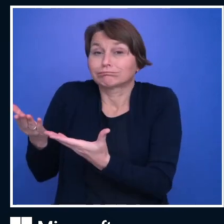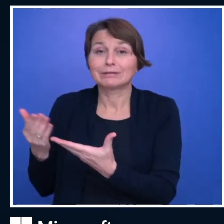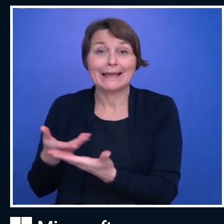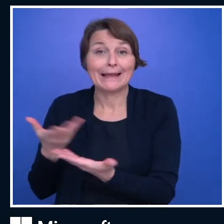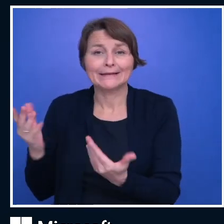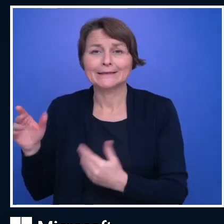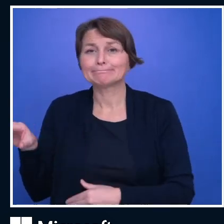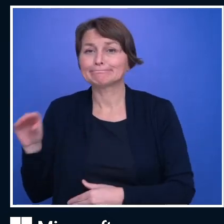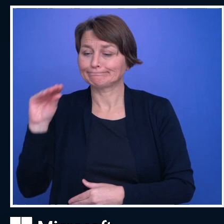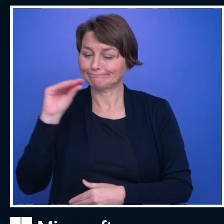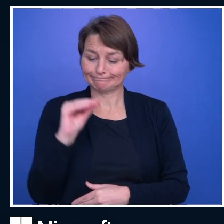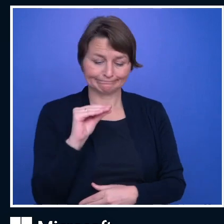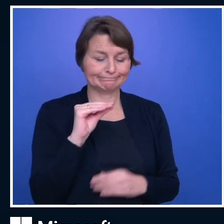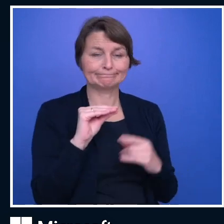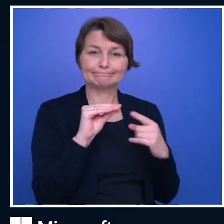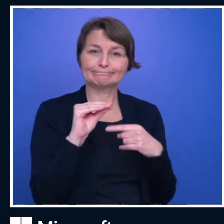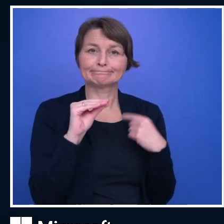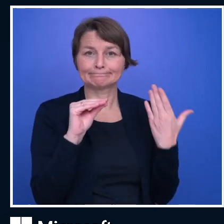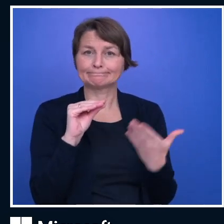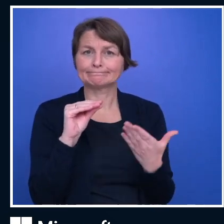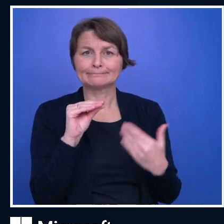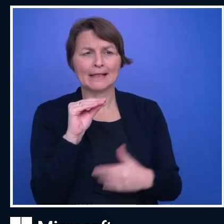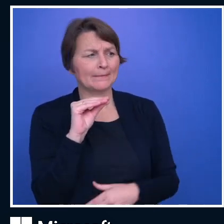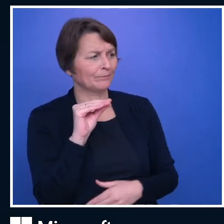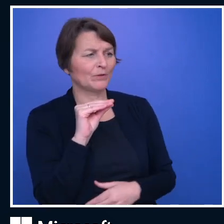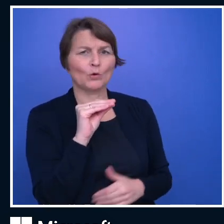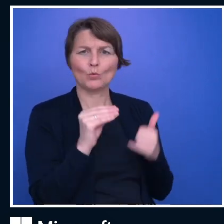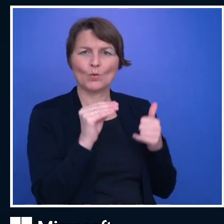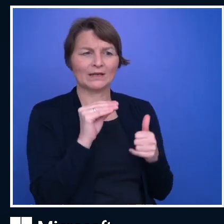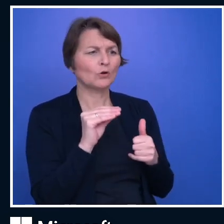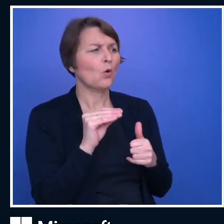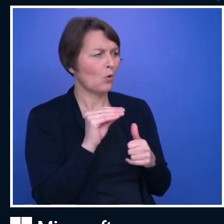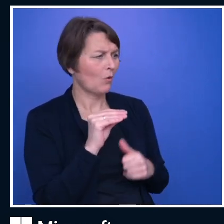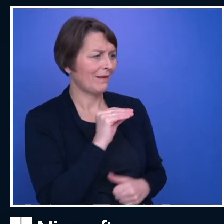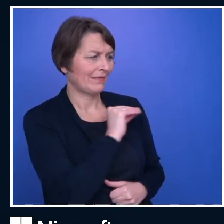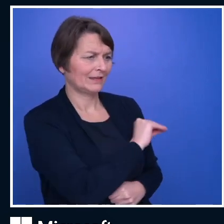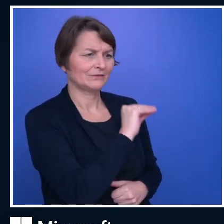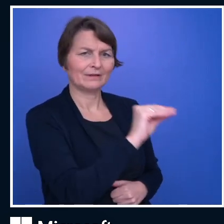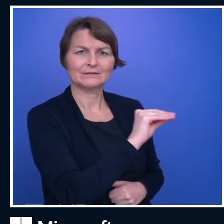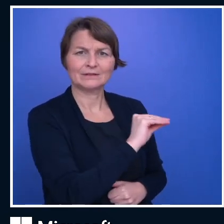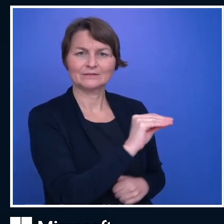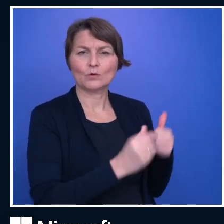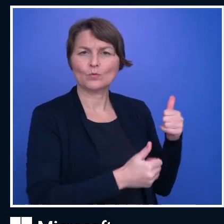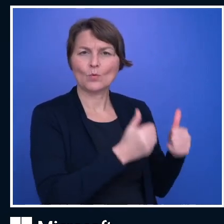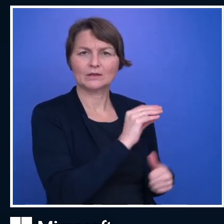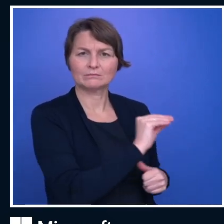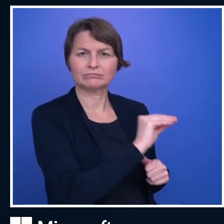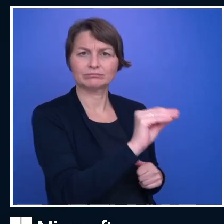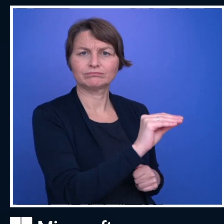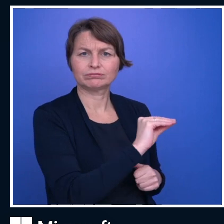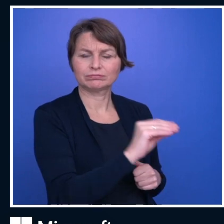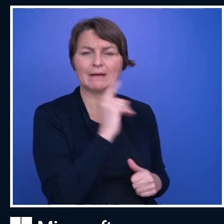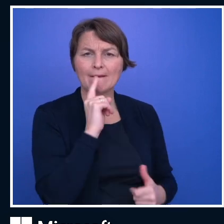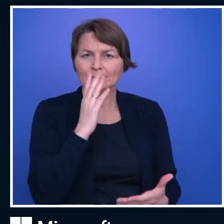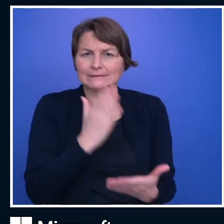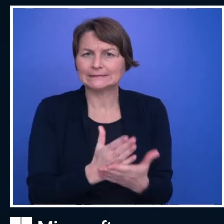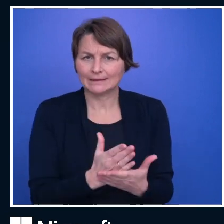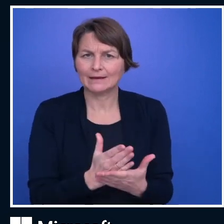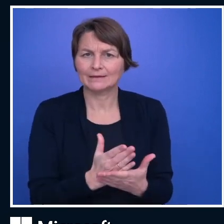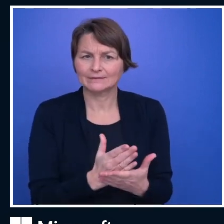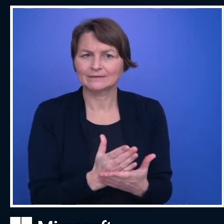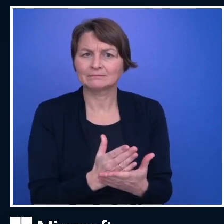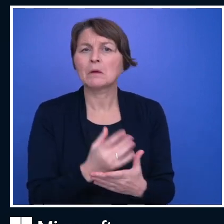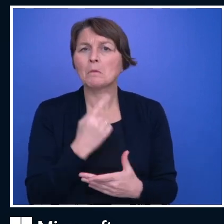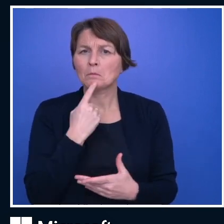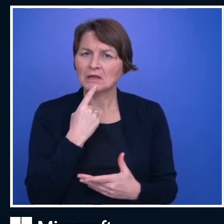if I had to ask you which category you would place that mail into, looking at your previous mails, you'd say there's 50% chance that I'd put it